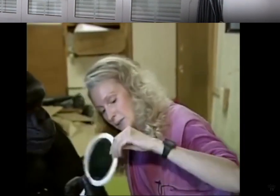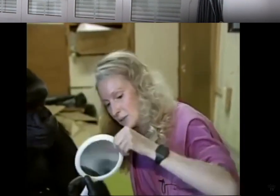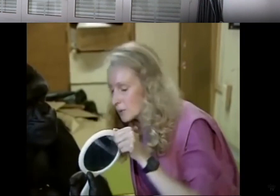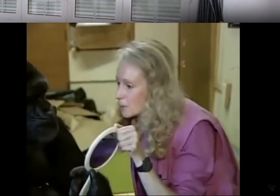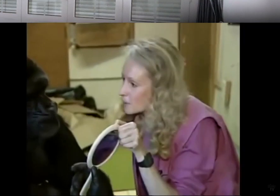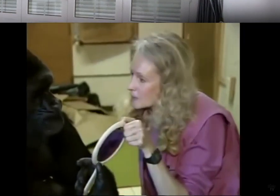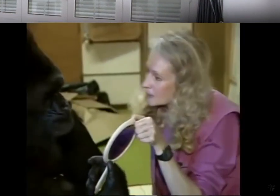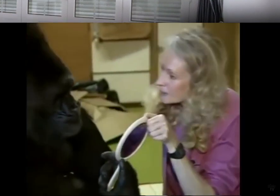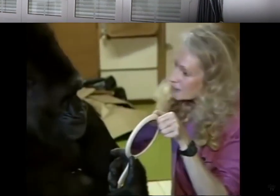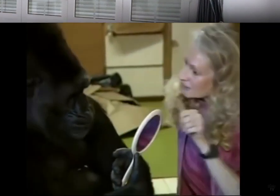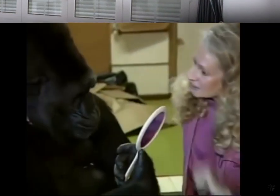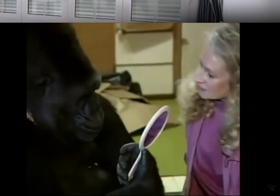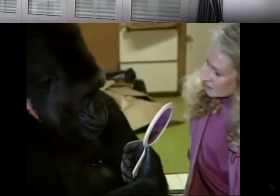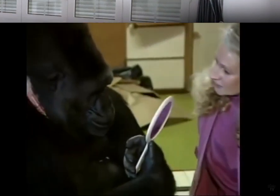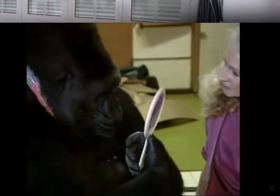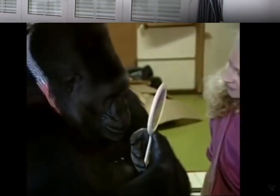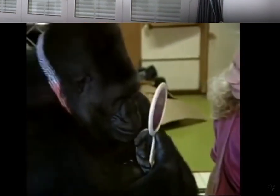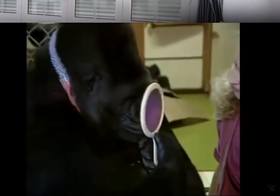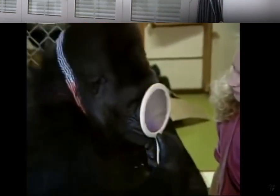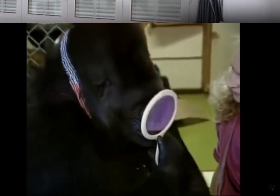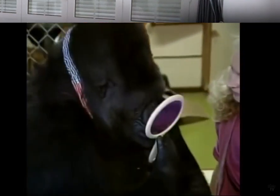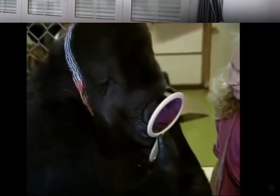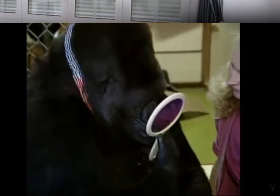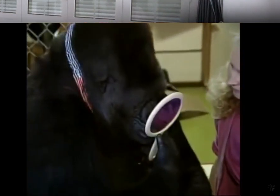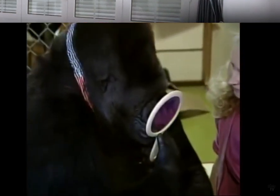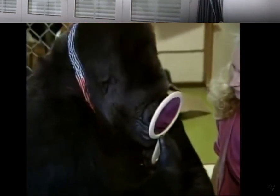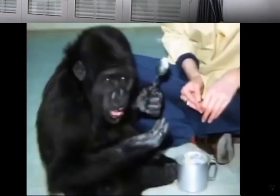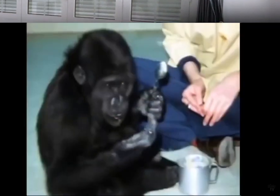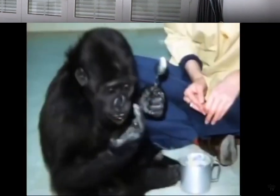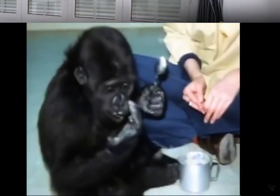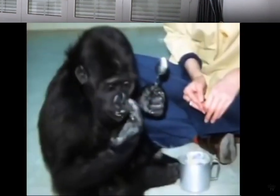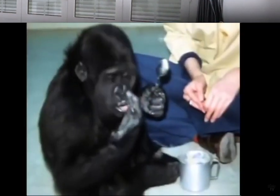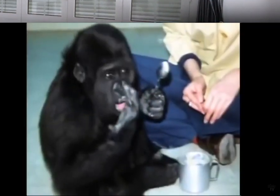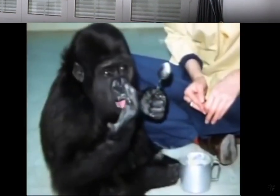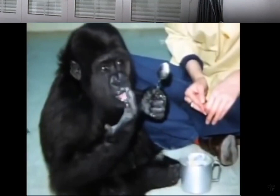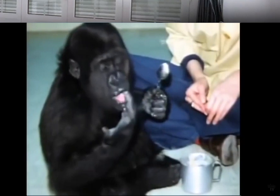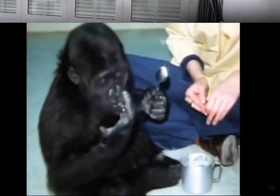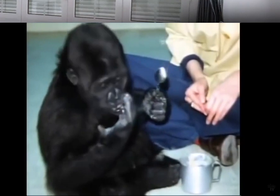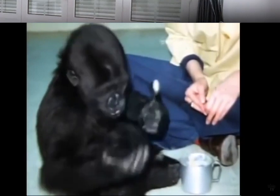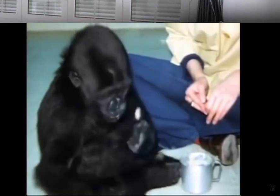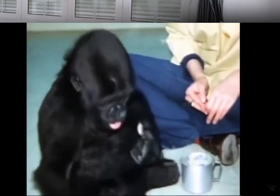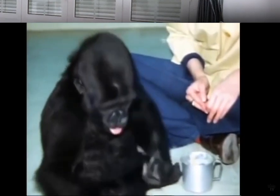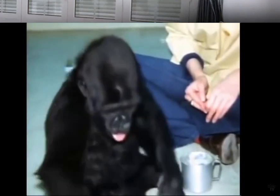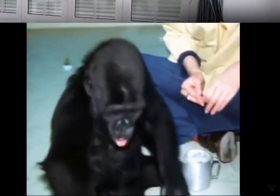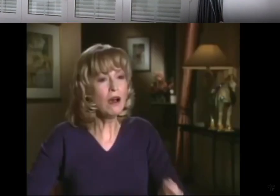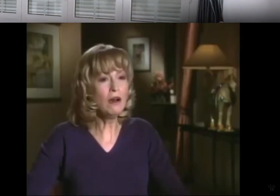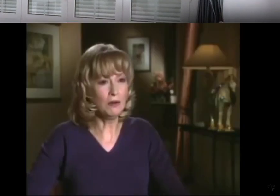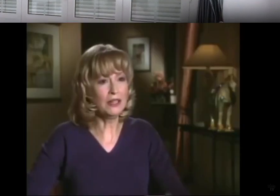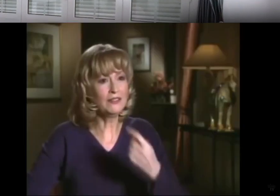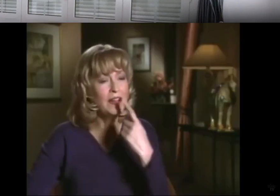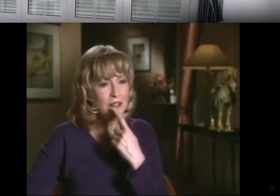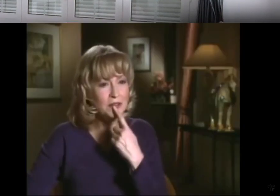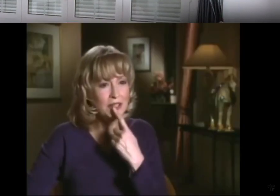types. Wow. Oh, you know, that's can you give blood to a gorilla? It's all true. At first, I think it was almost like,